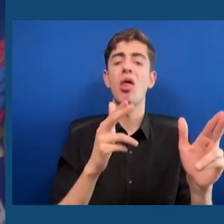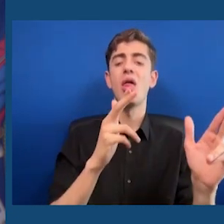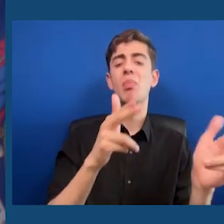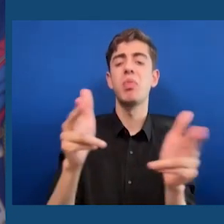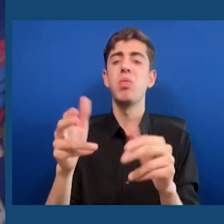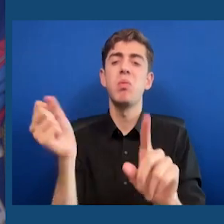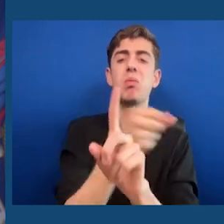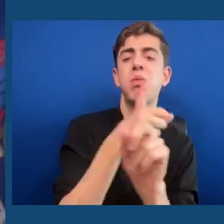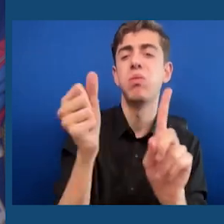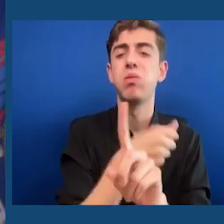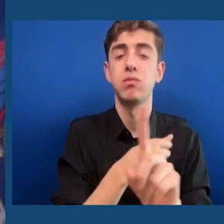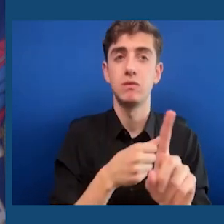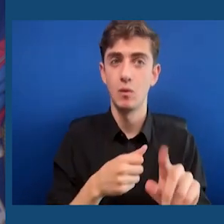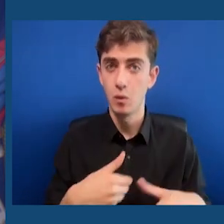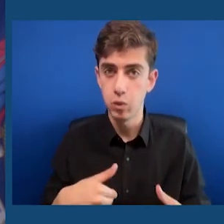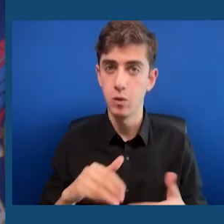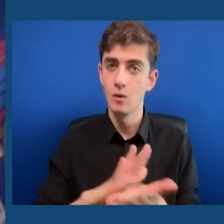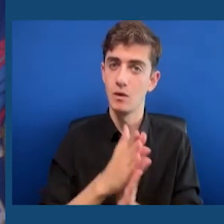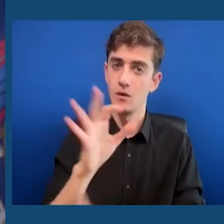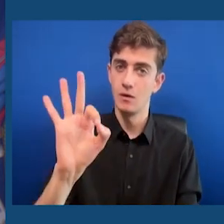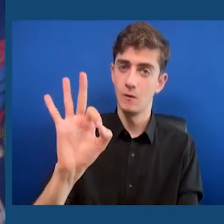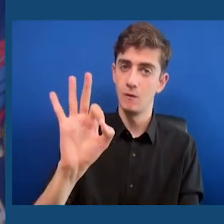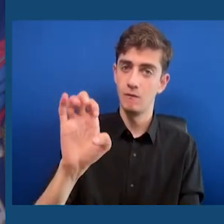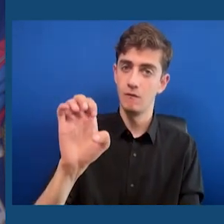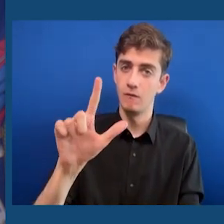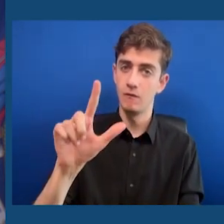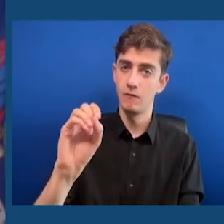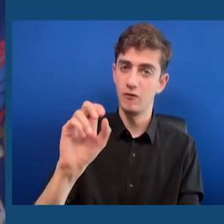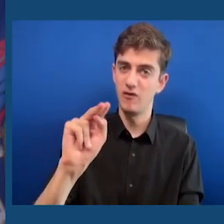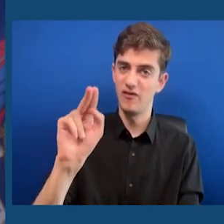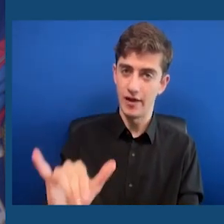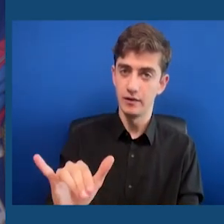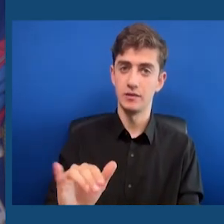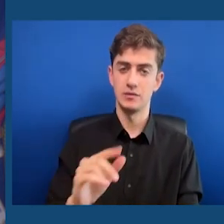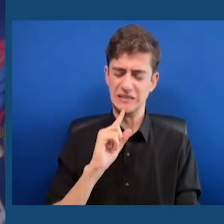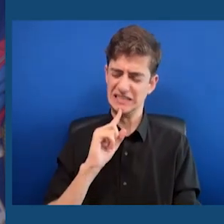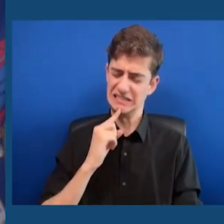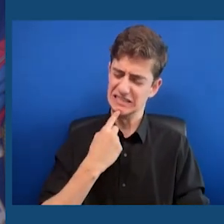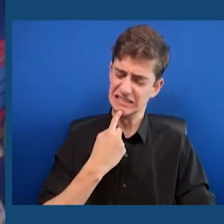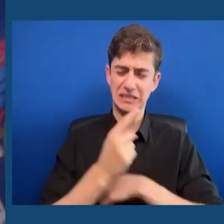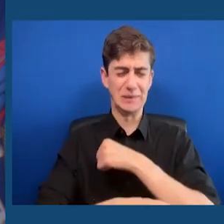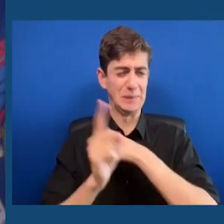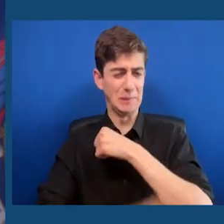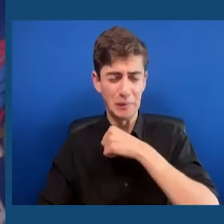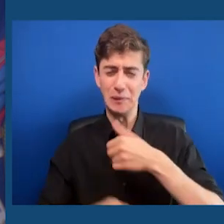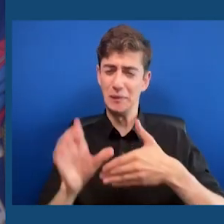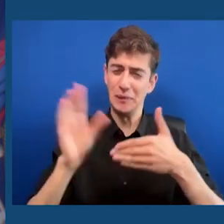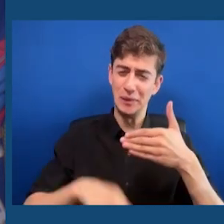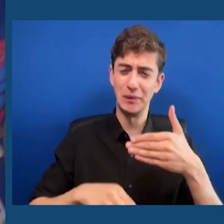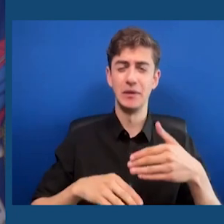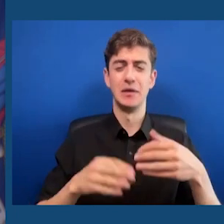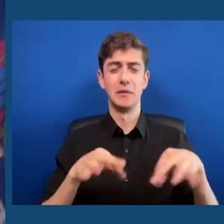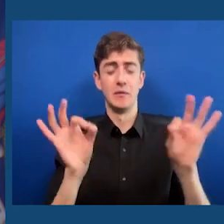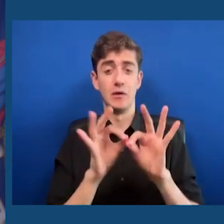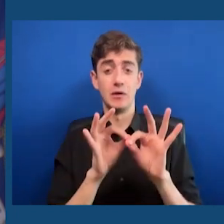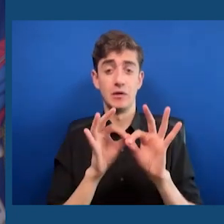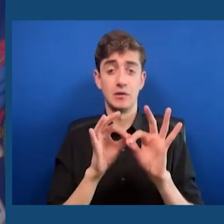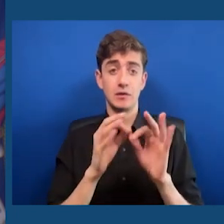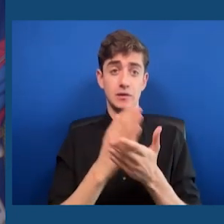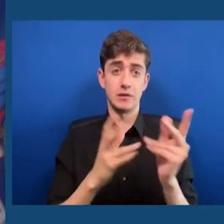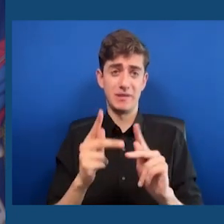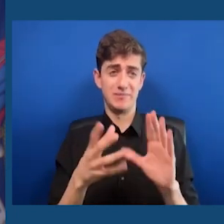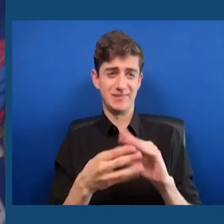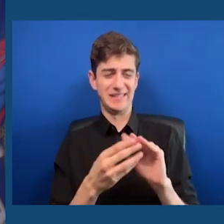serious consequences to this, serious consequences, and that was important to me. And others thought we couldn't get it done, wasn't